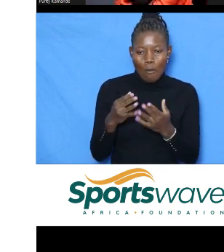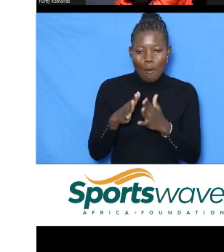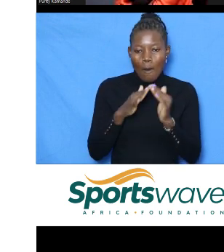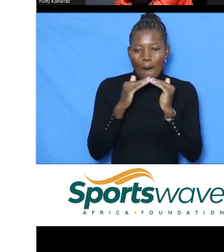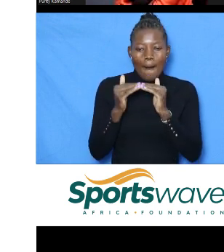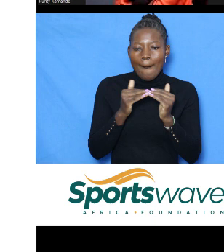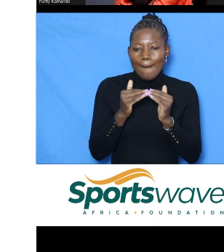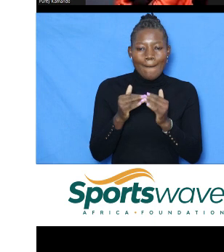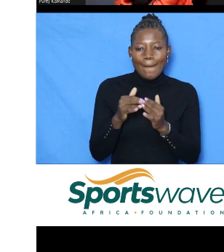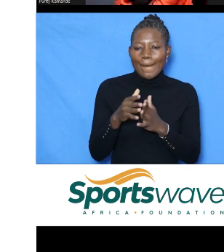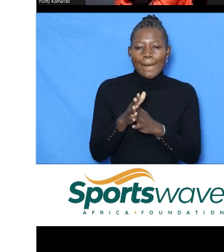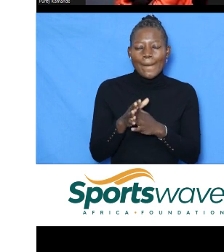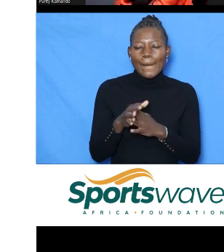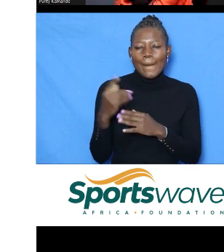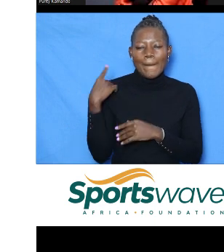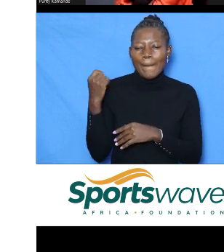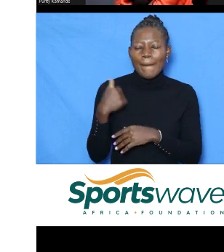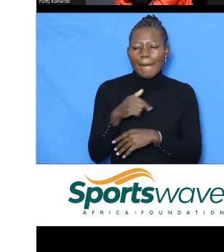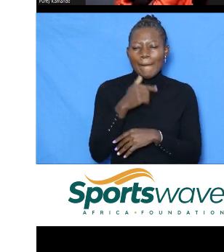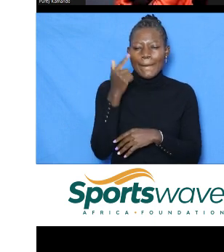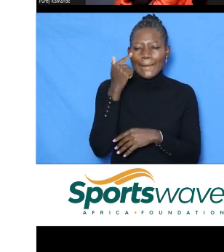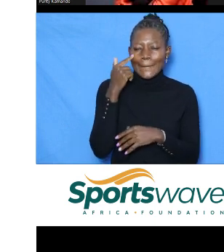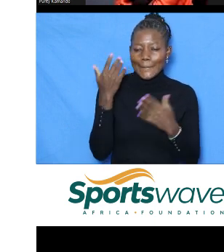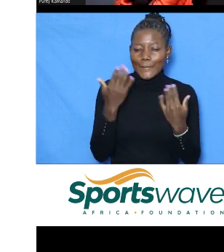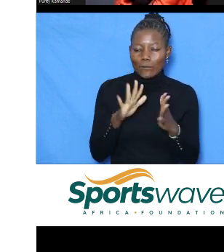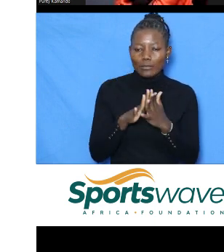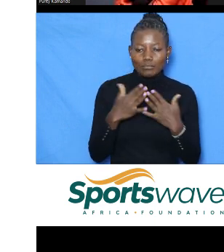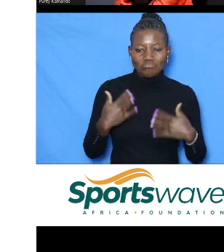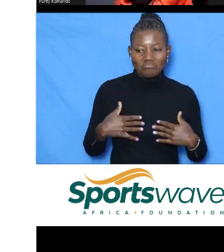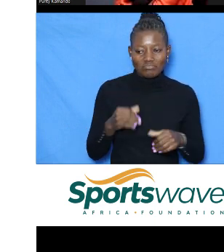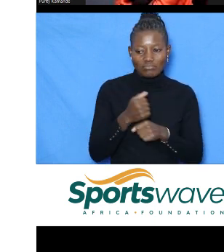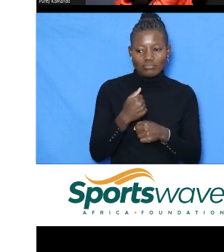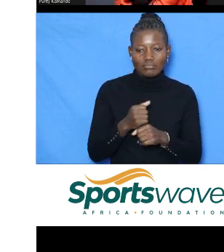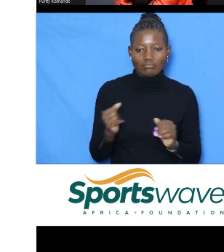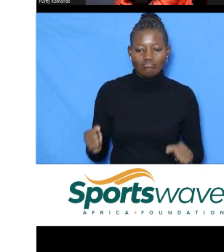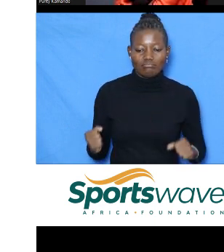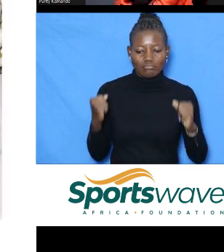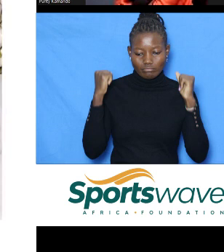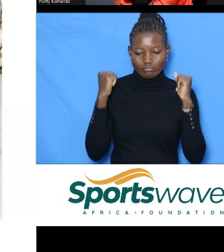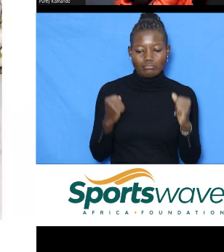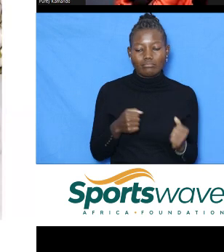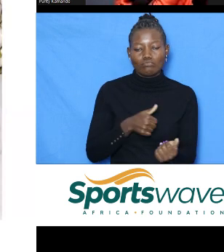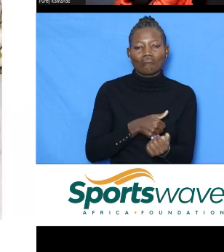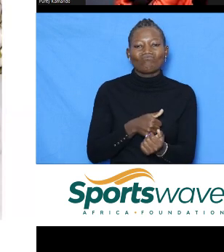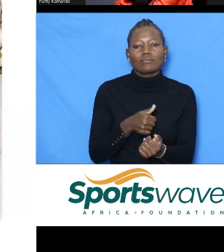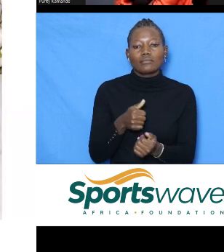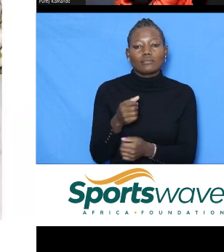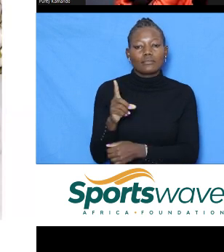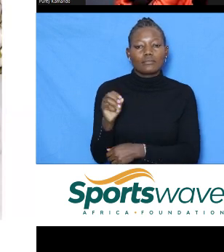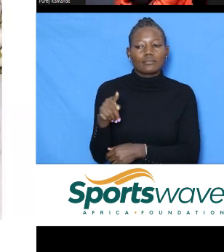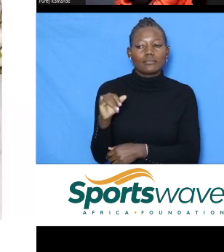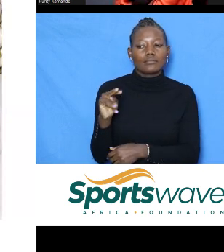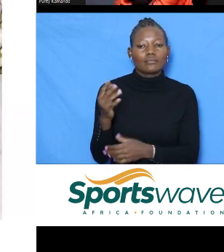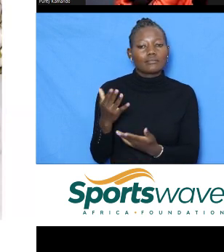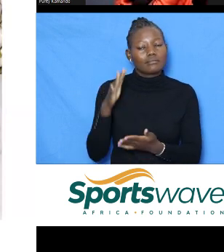blood doping, and recently now we have even seen people engaging in gene doping. So how do we reduce